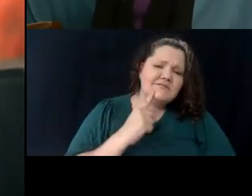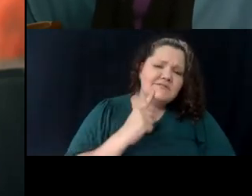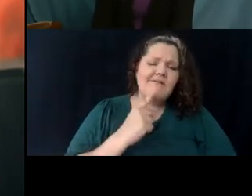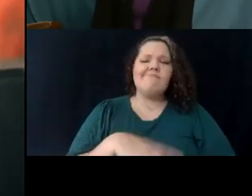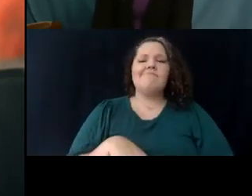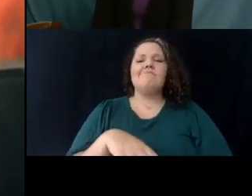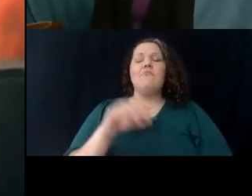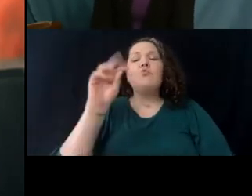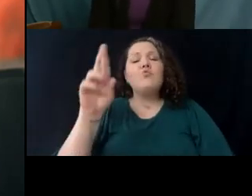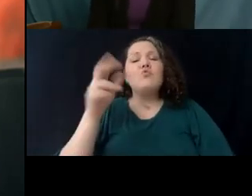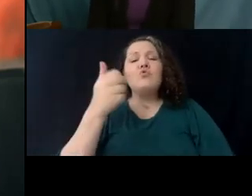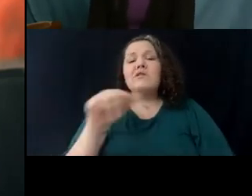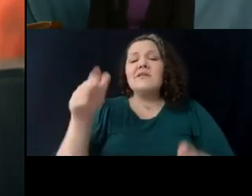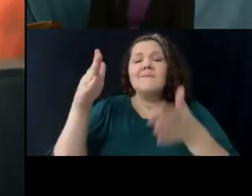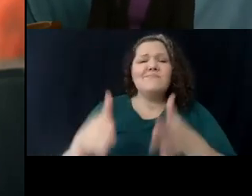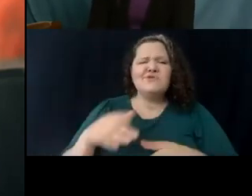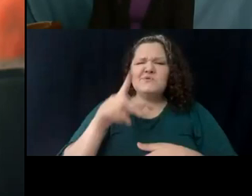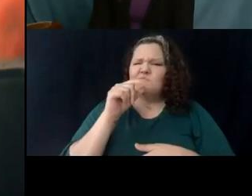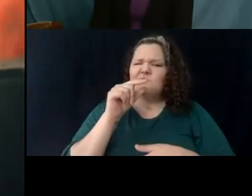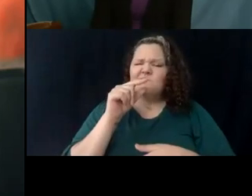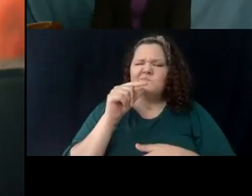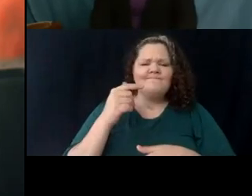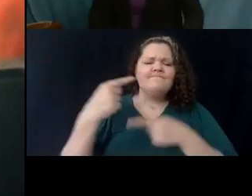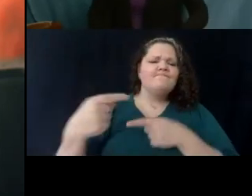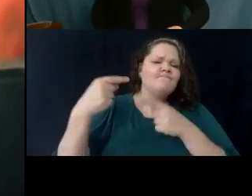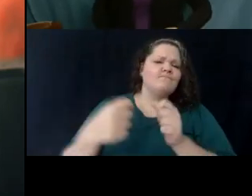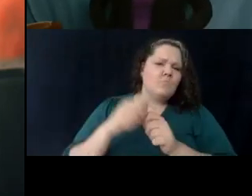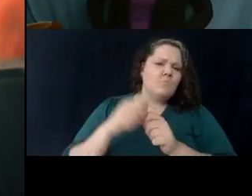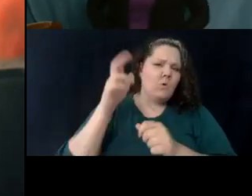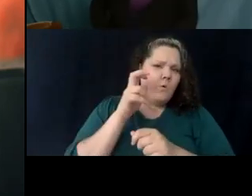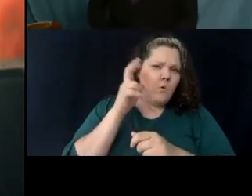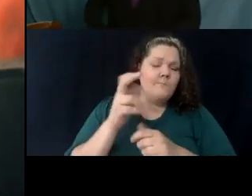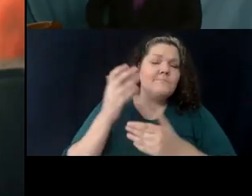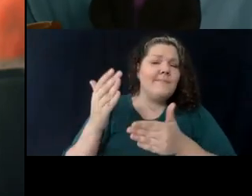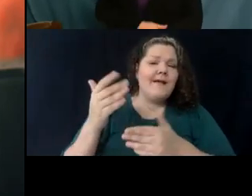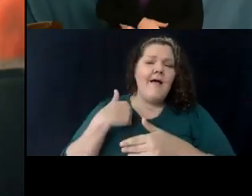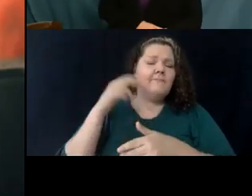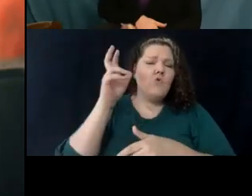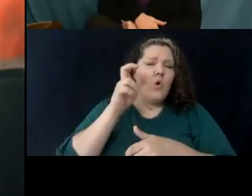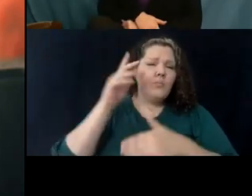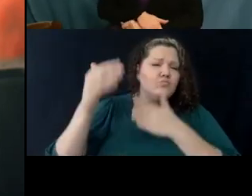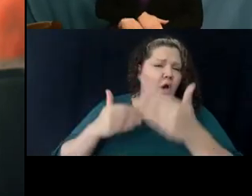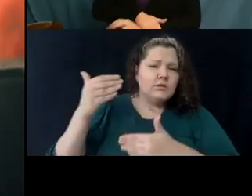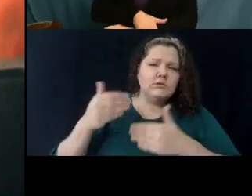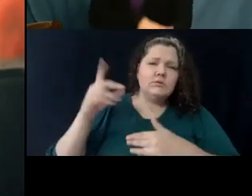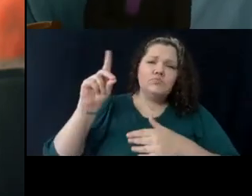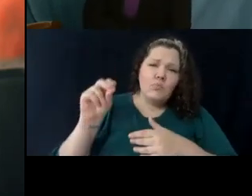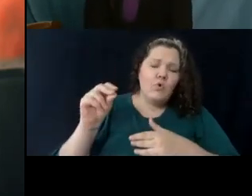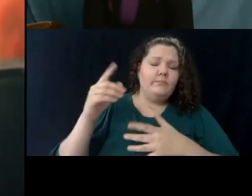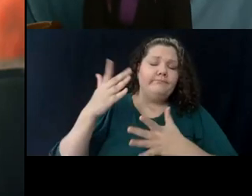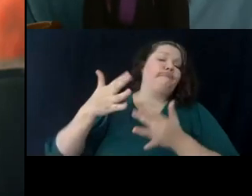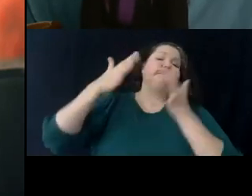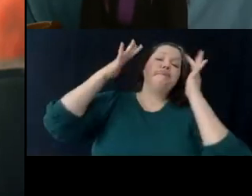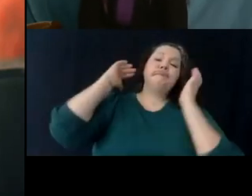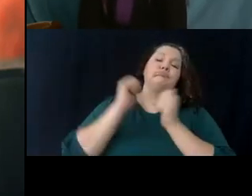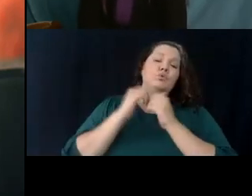So you may offer sign language. Sign language is good for individuals who are culturally deaf, perhaps individuals who